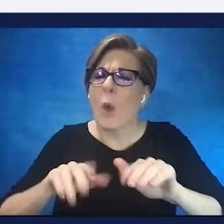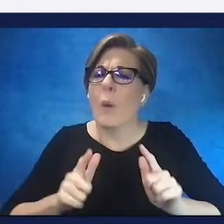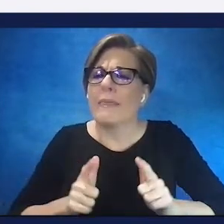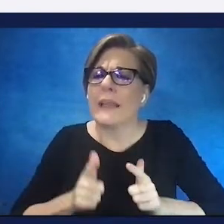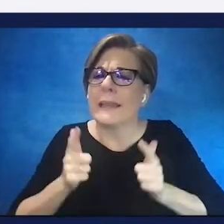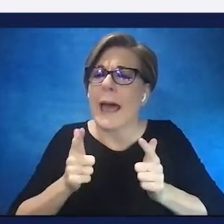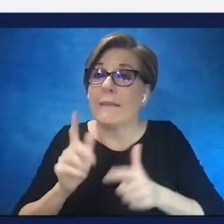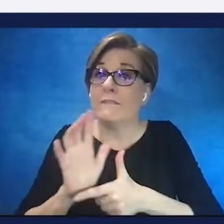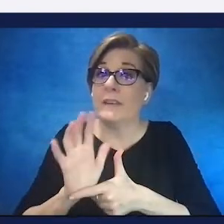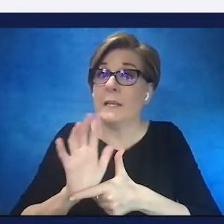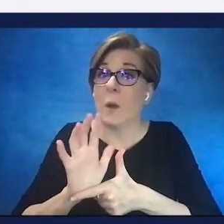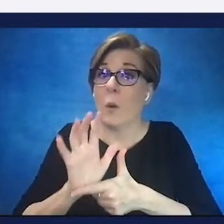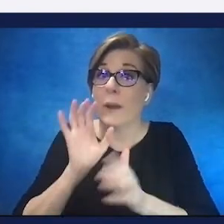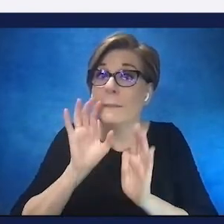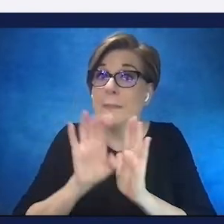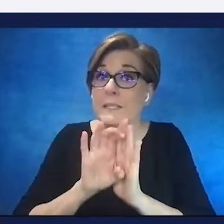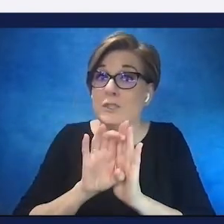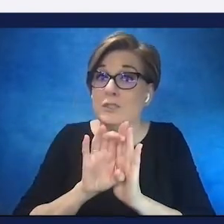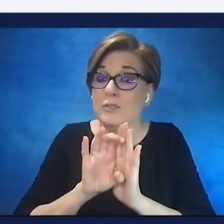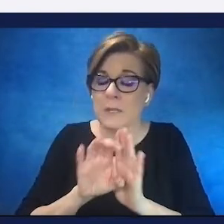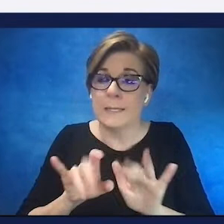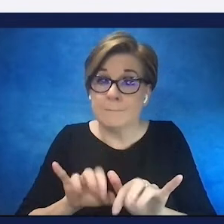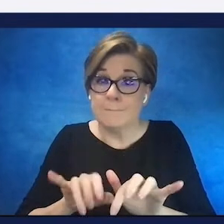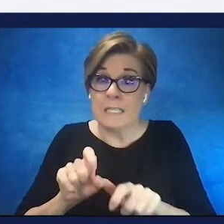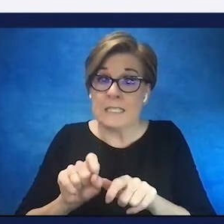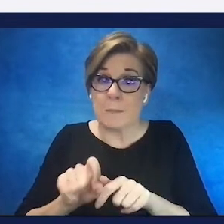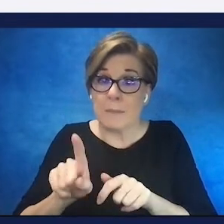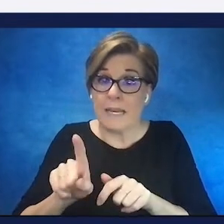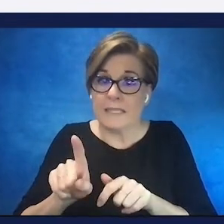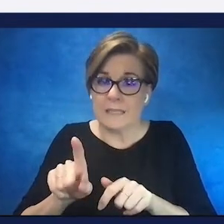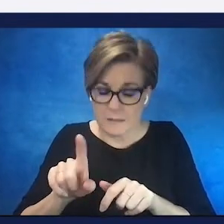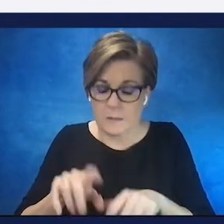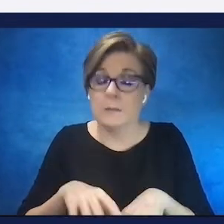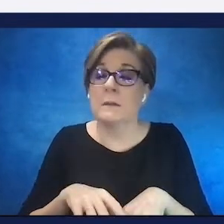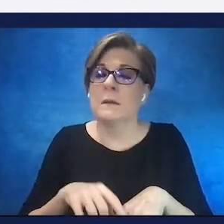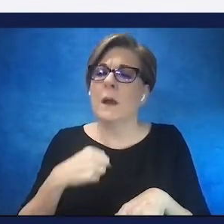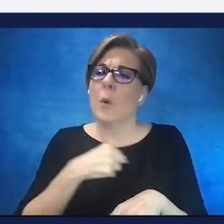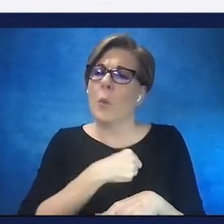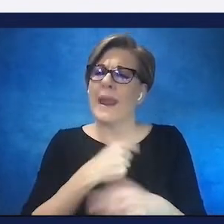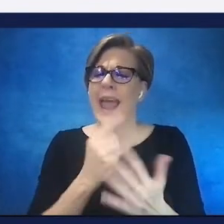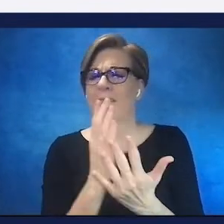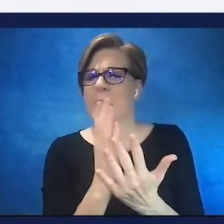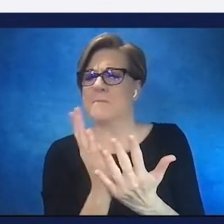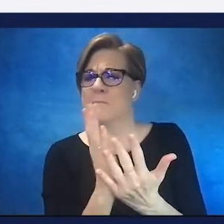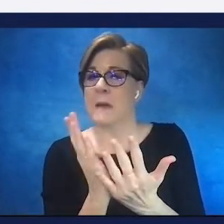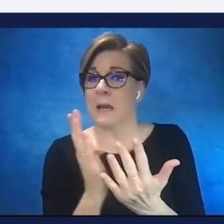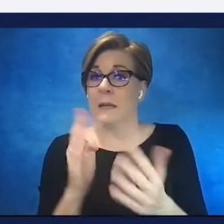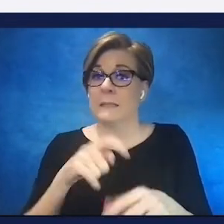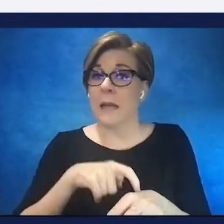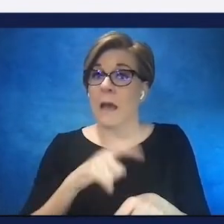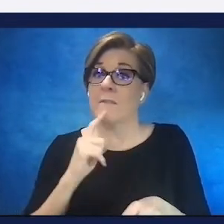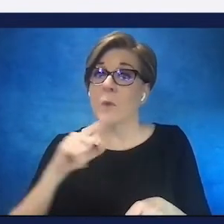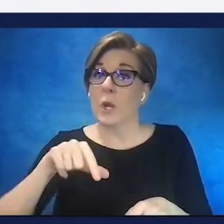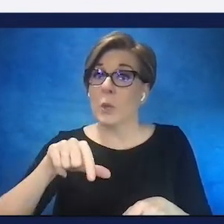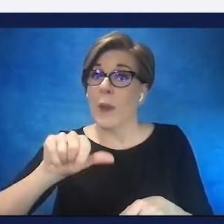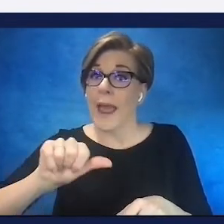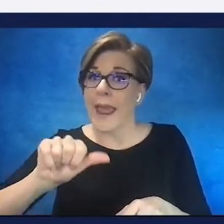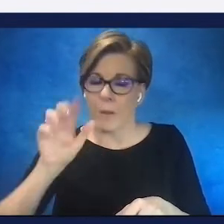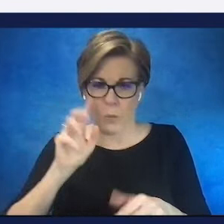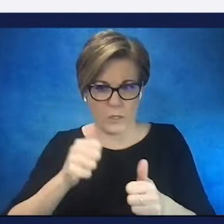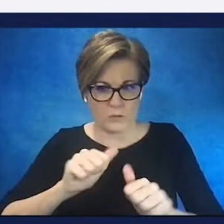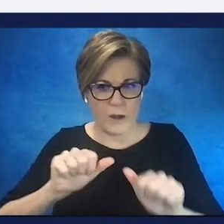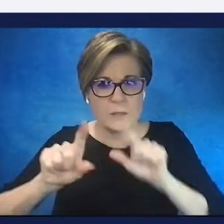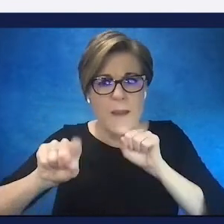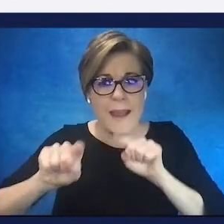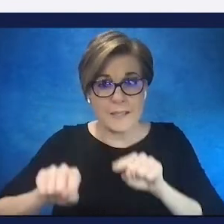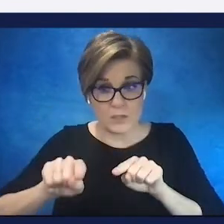video image and then click submit. We're going to try to answer as many questions as our time allows this morning, but all of your questions will